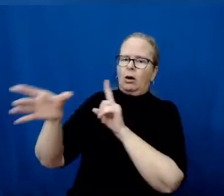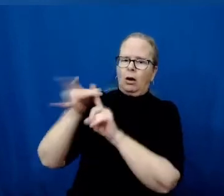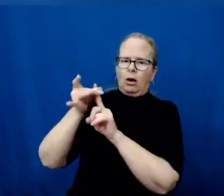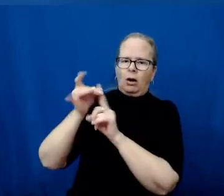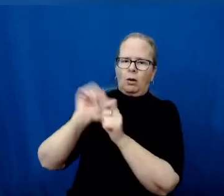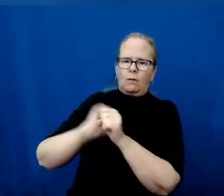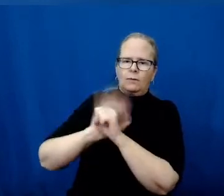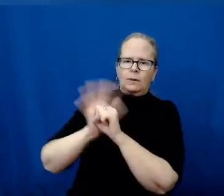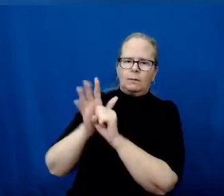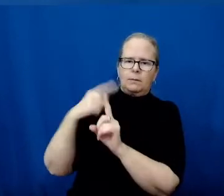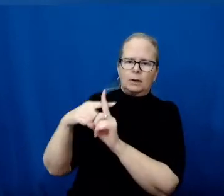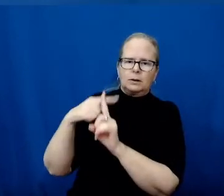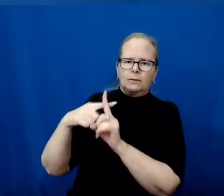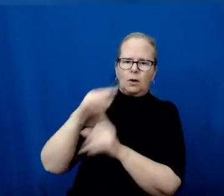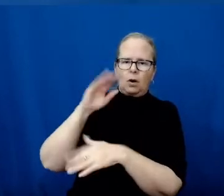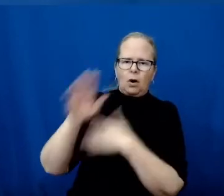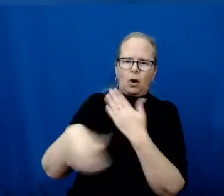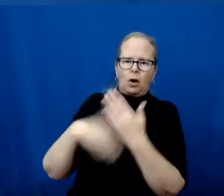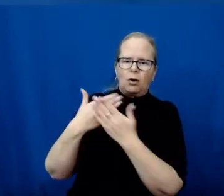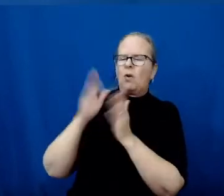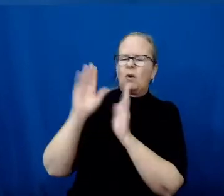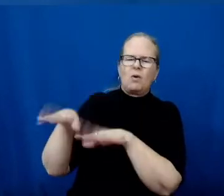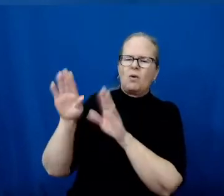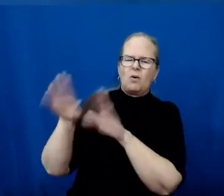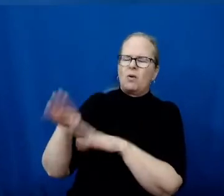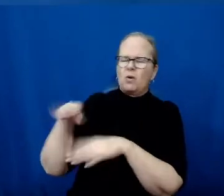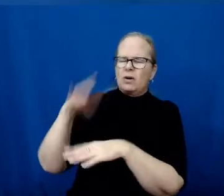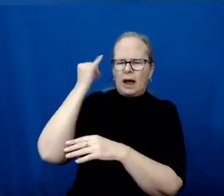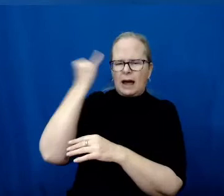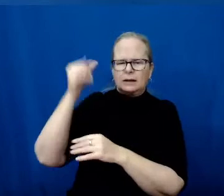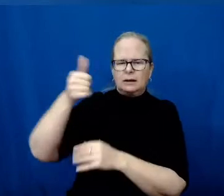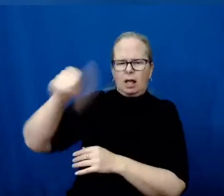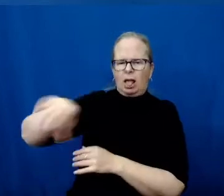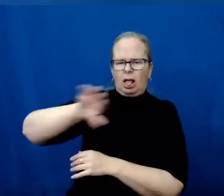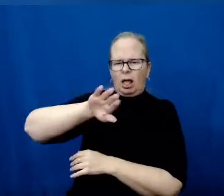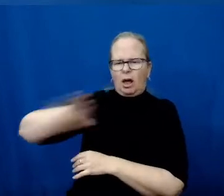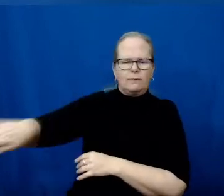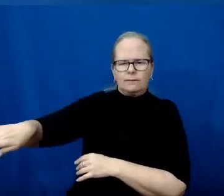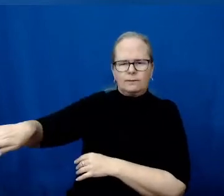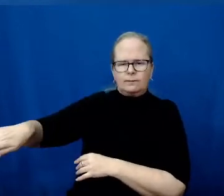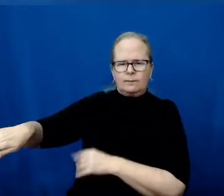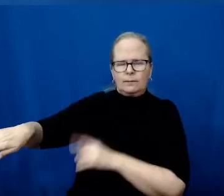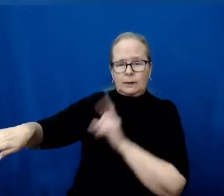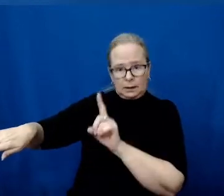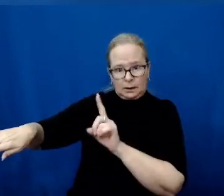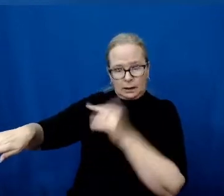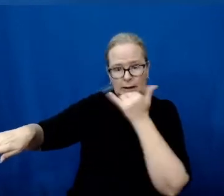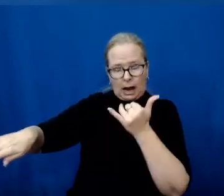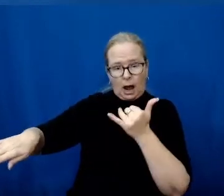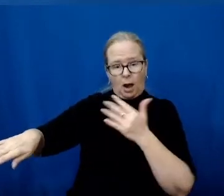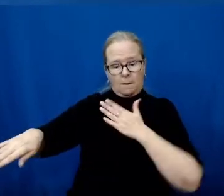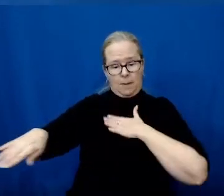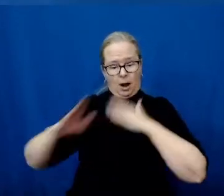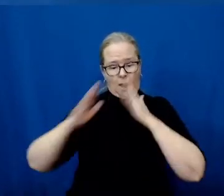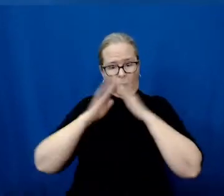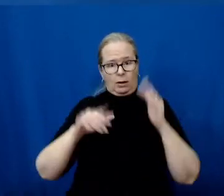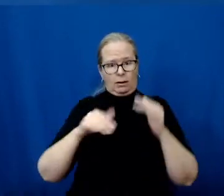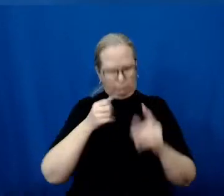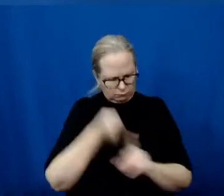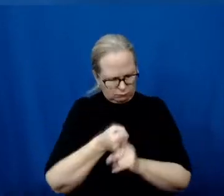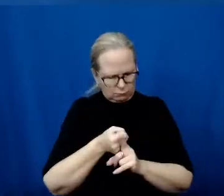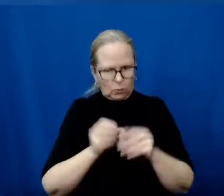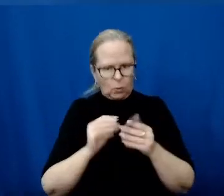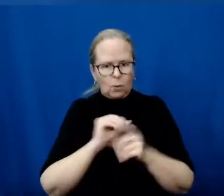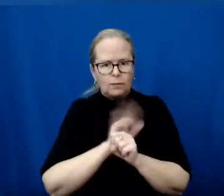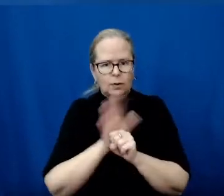can you do? Can you do anything? So that's what we will unpack today. In addition to Dr.